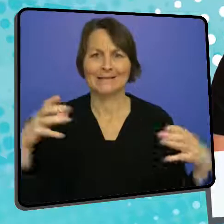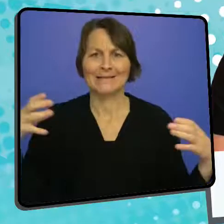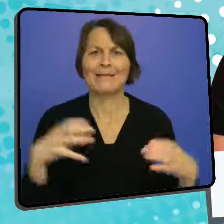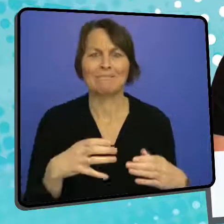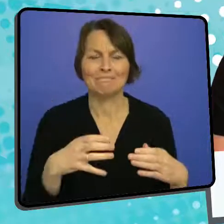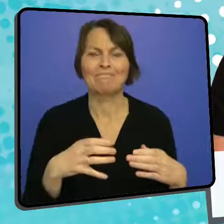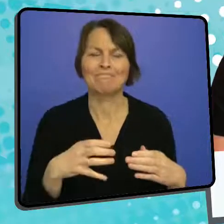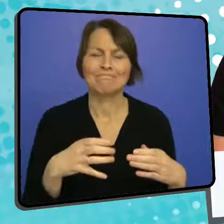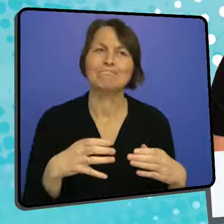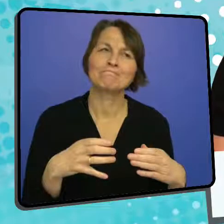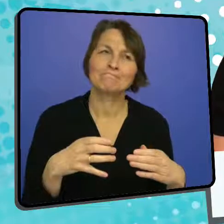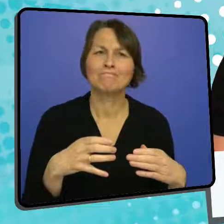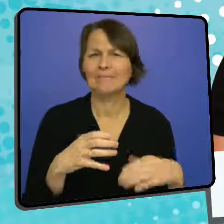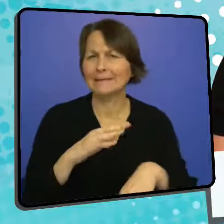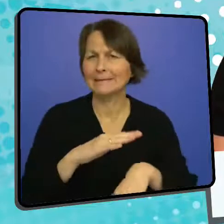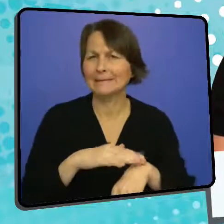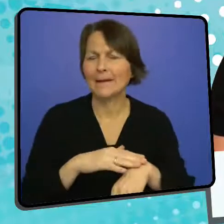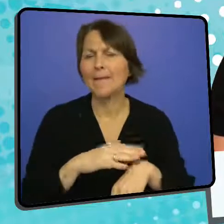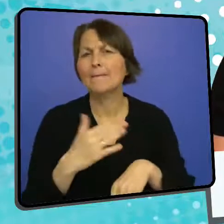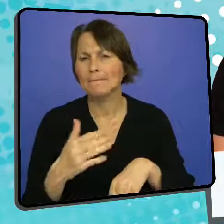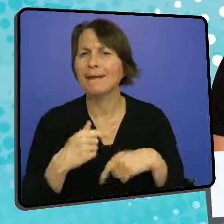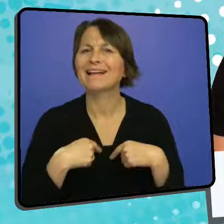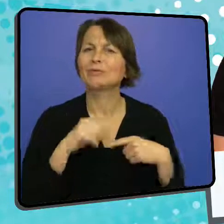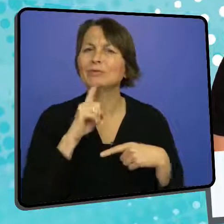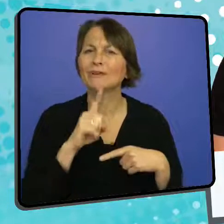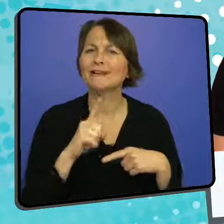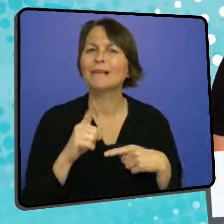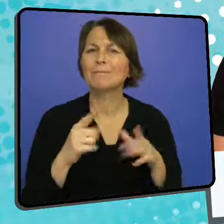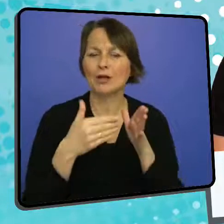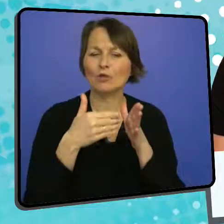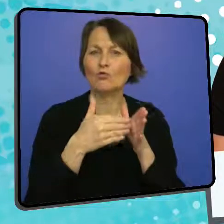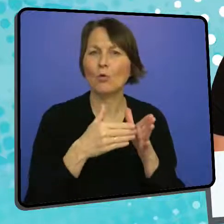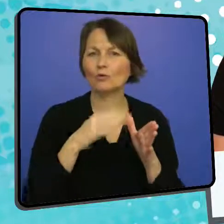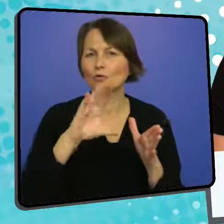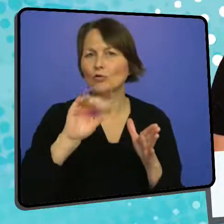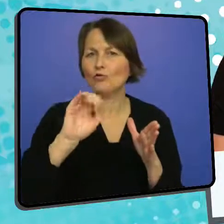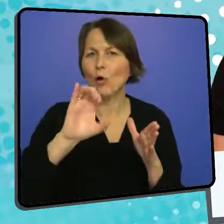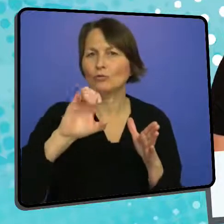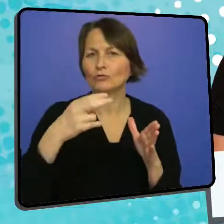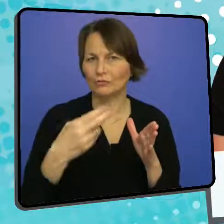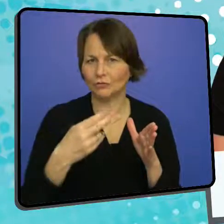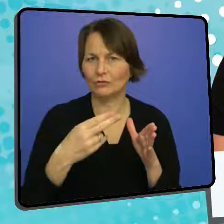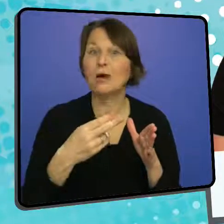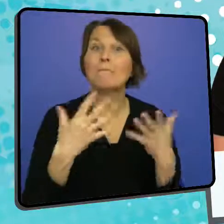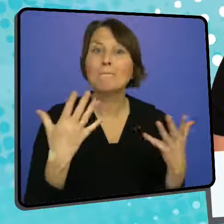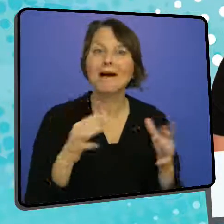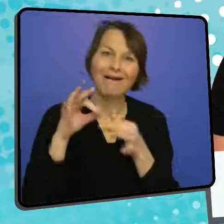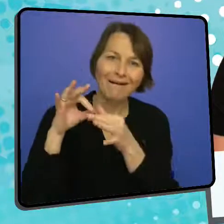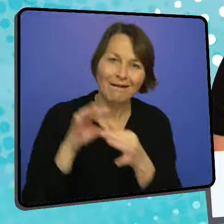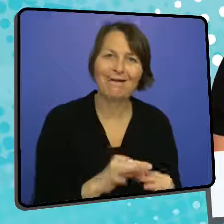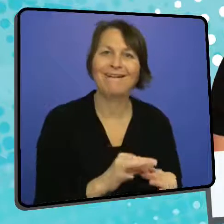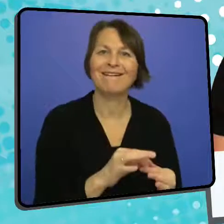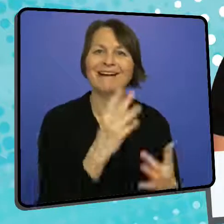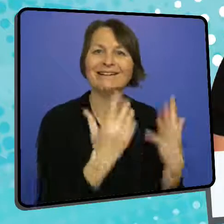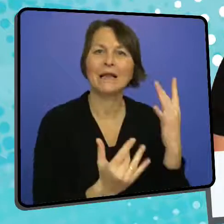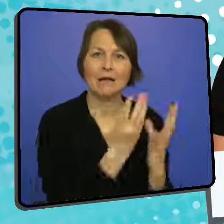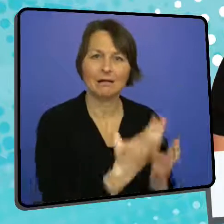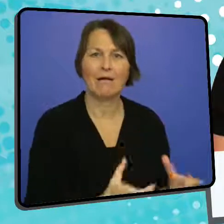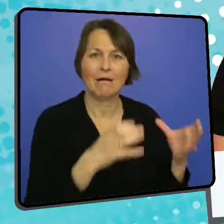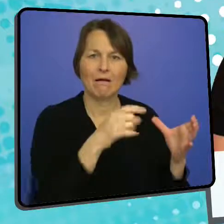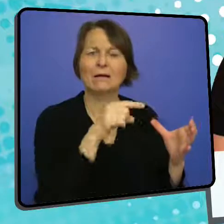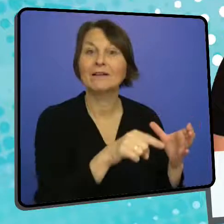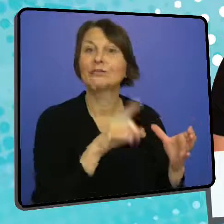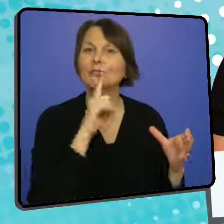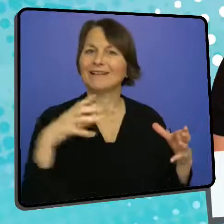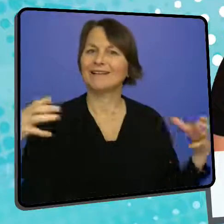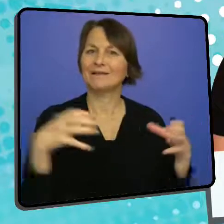most of my time was spent as a data coach, and a data coach role is quite a specific to my team role, which basically you